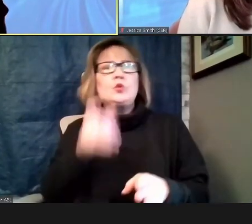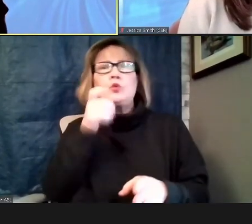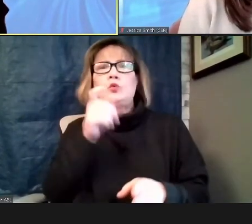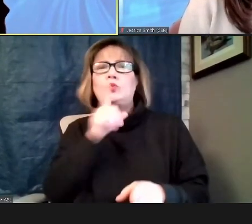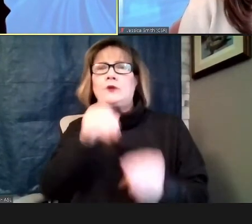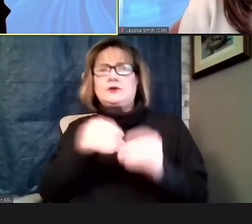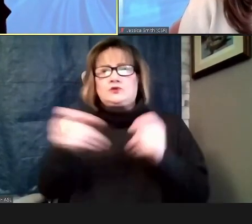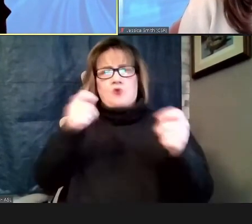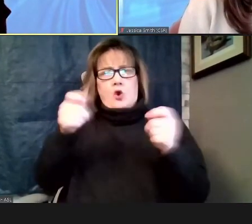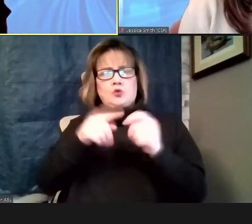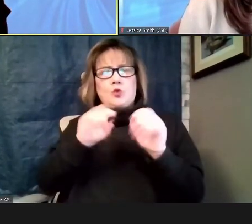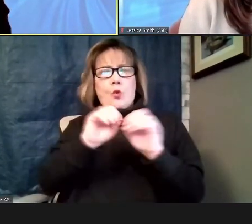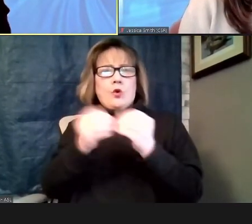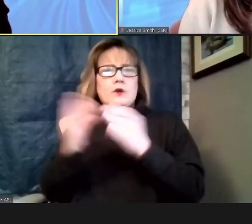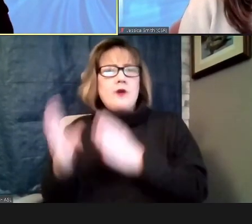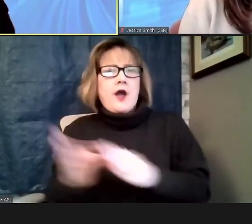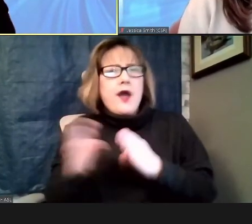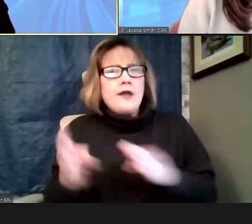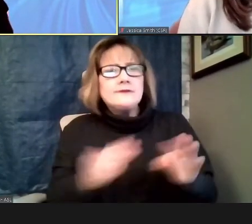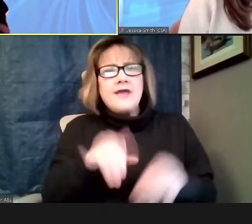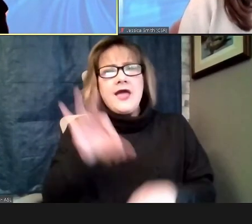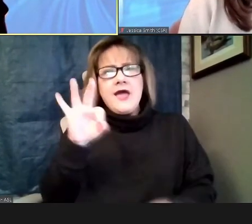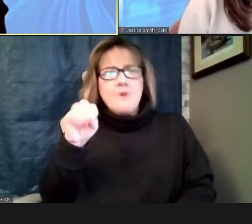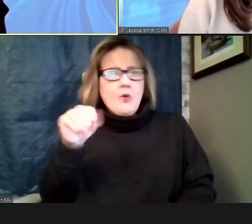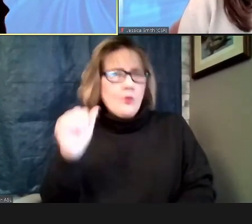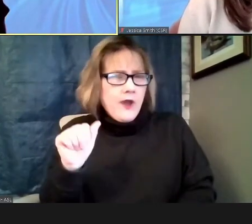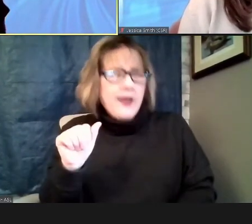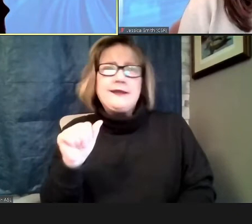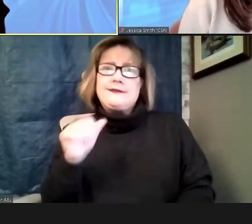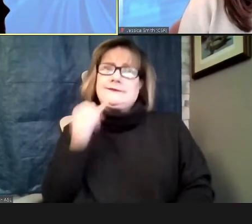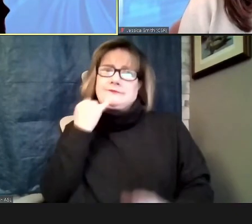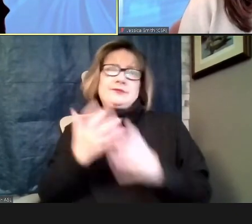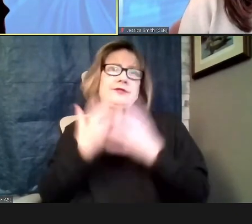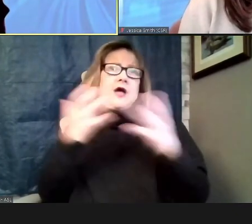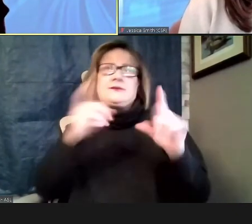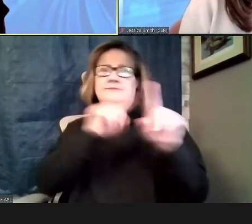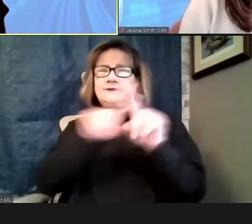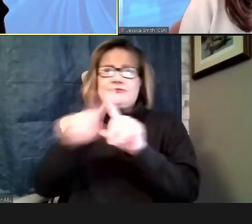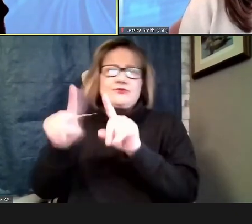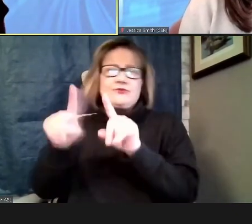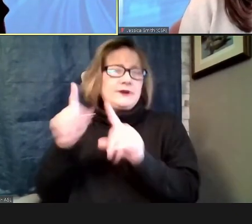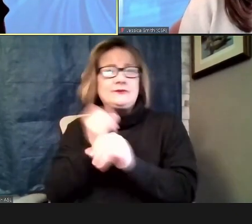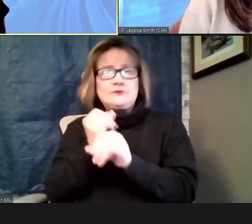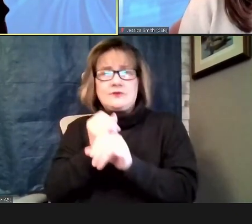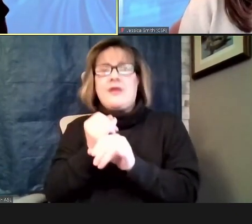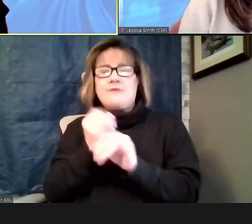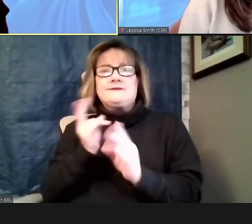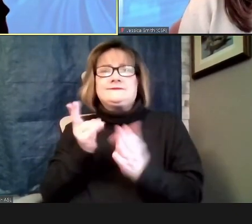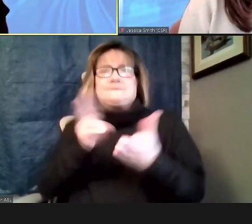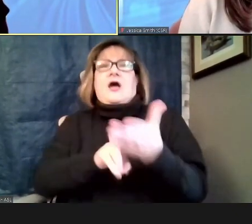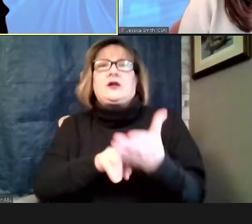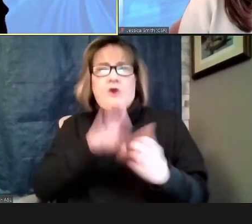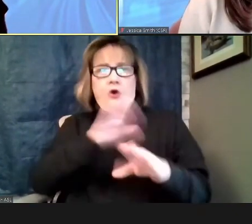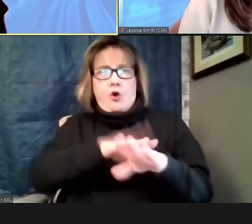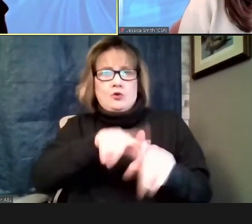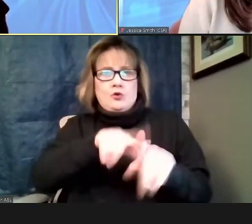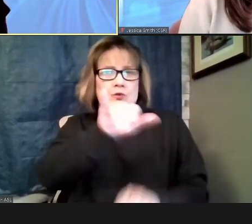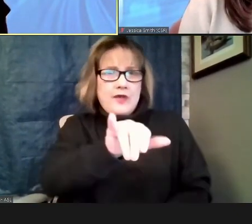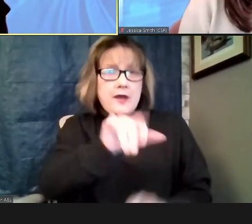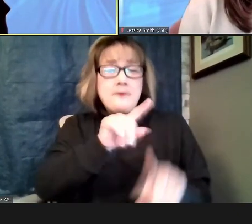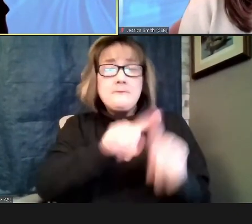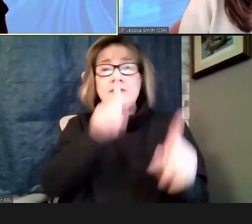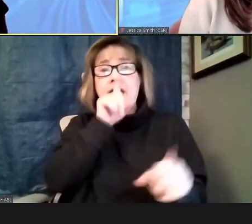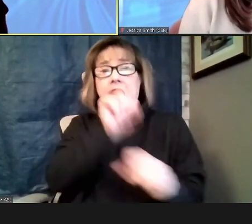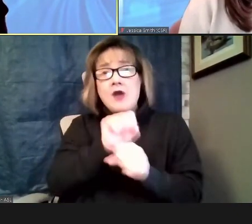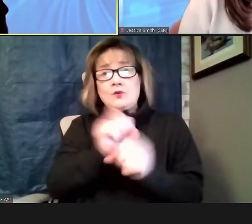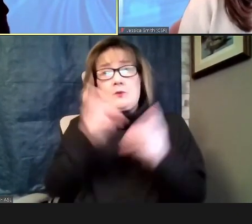charge of organizing that FOA, especially if there's a lot of different institutes that have signed on to it. But the actual